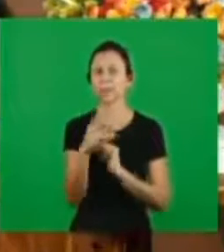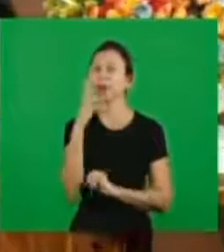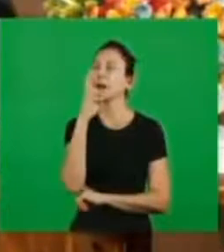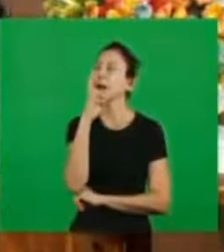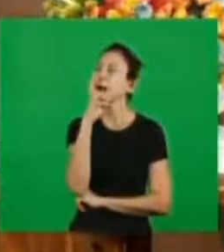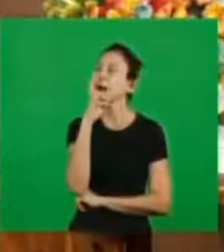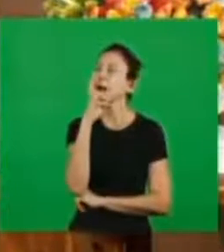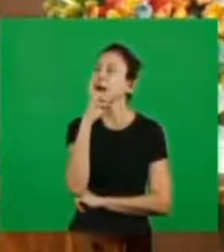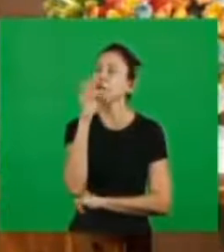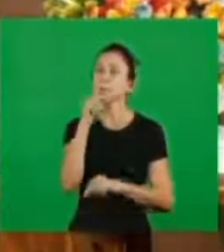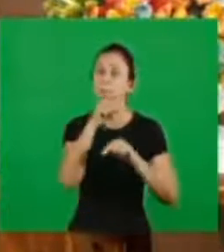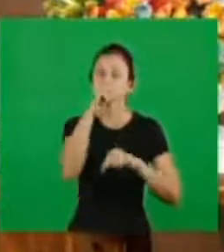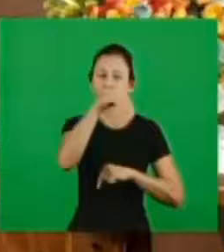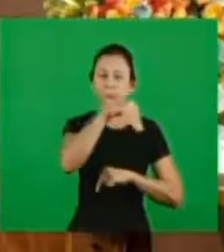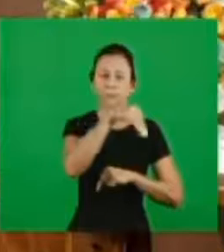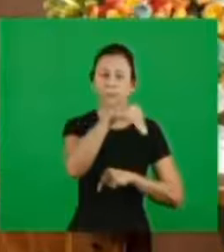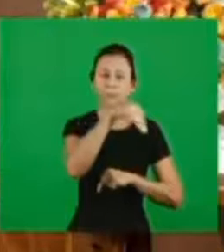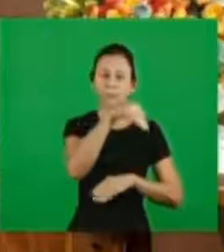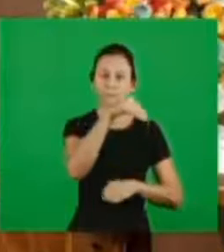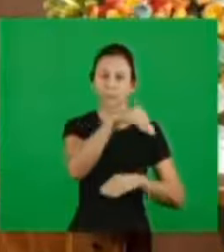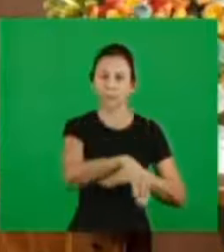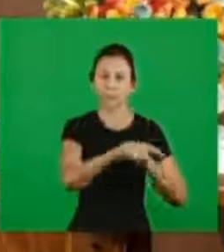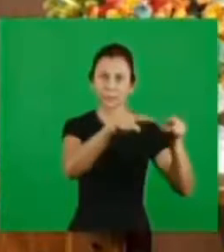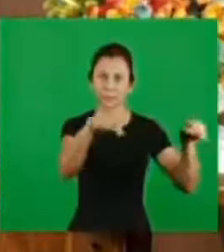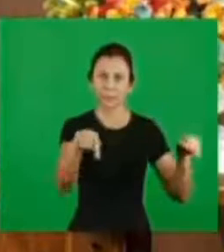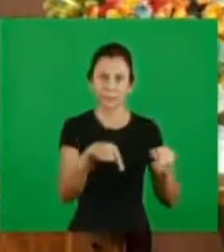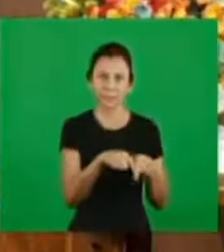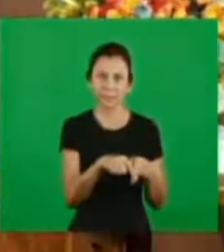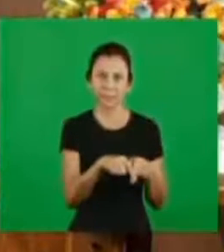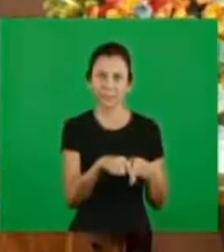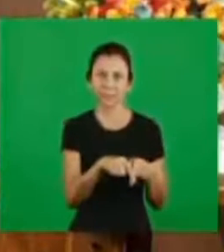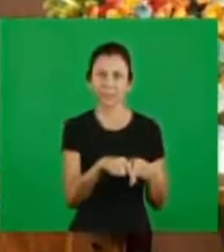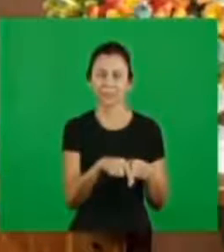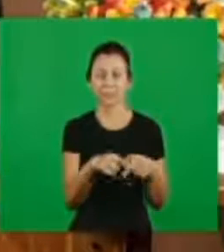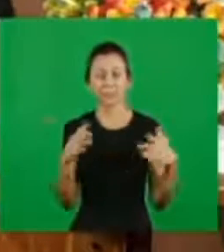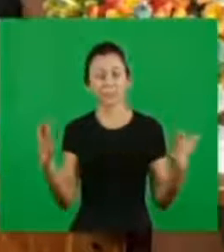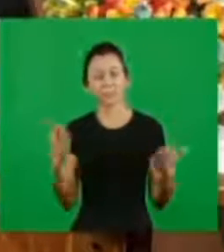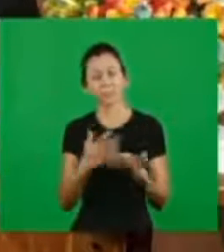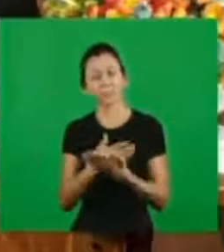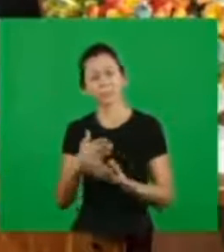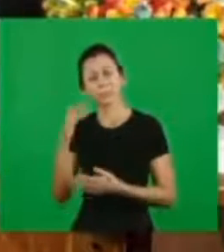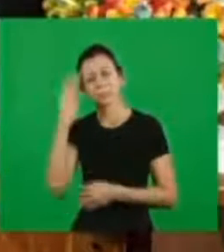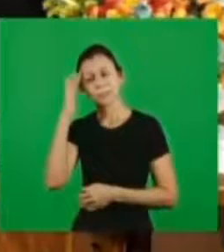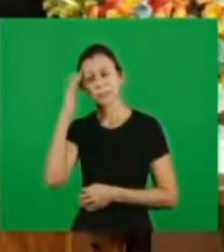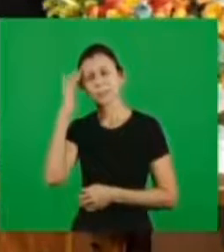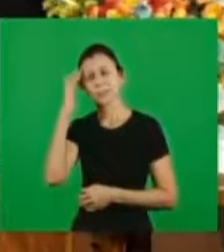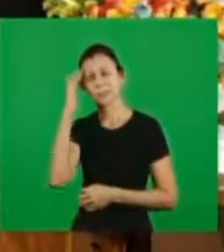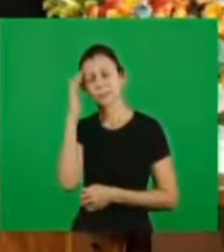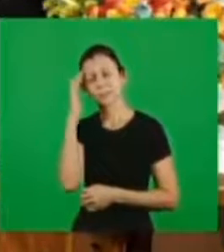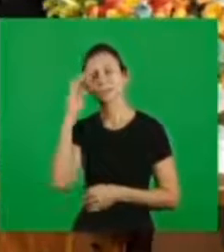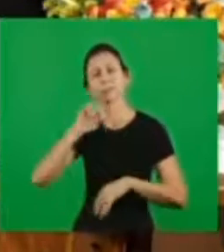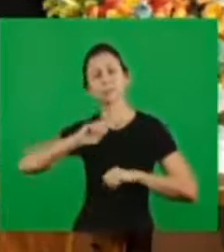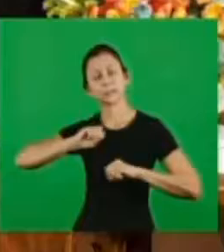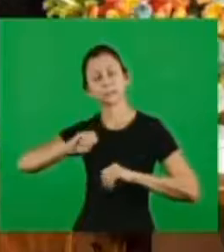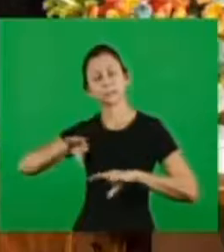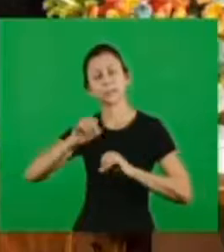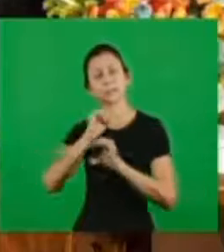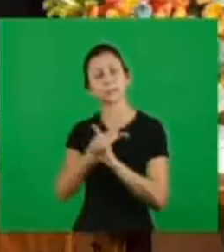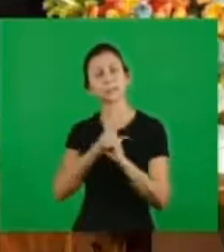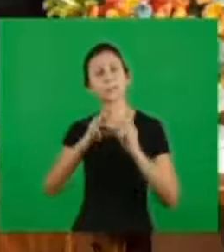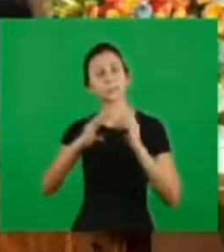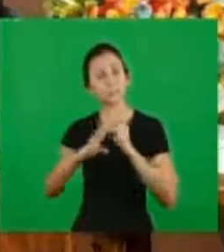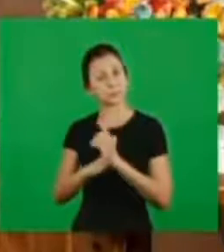Sunday school. They are going to begin now to understand what was